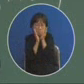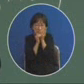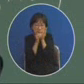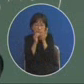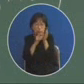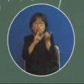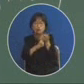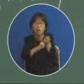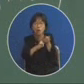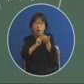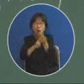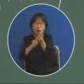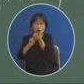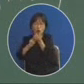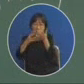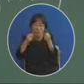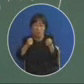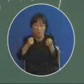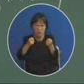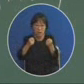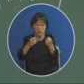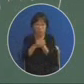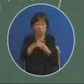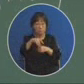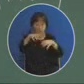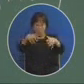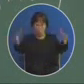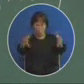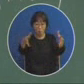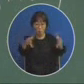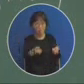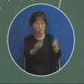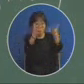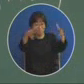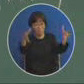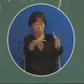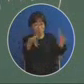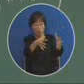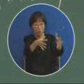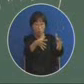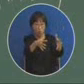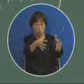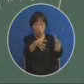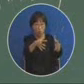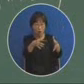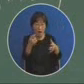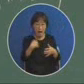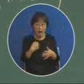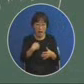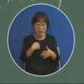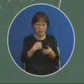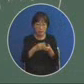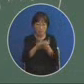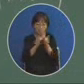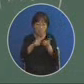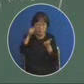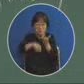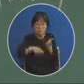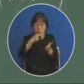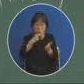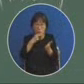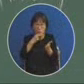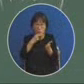when people find out where they are, then they can be arrested right away. Even before they have the time to resolve that issue. There are a lot of people with